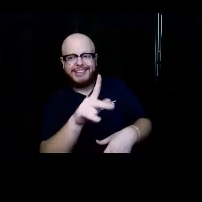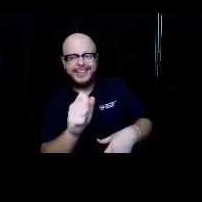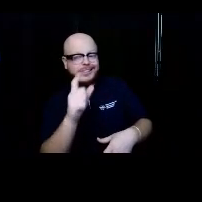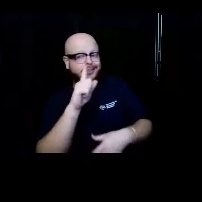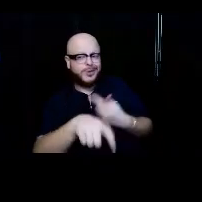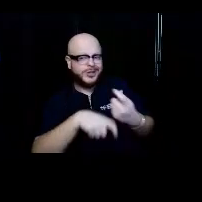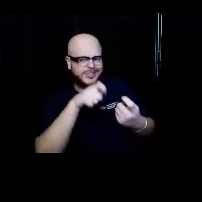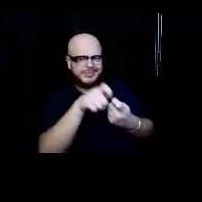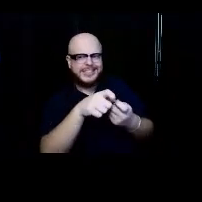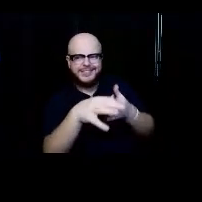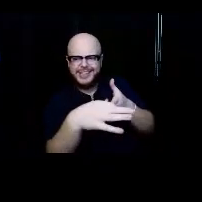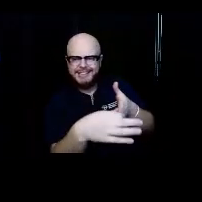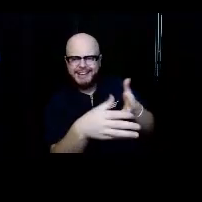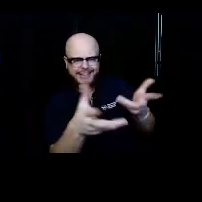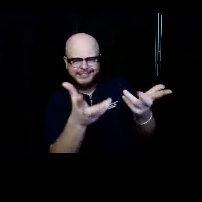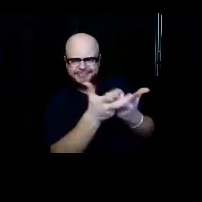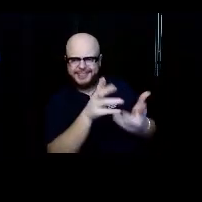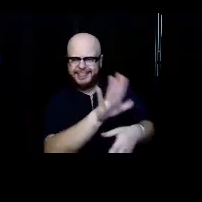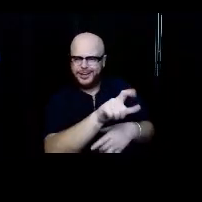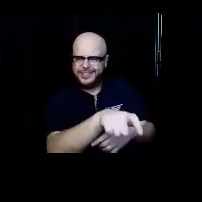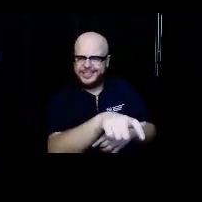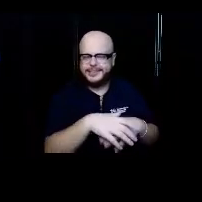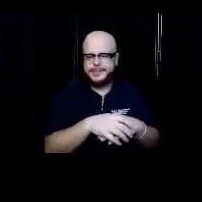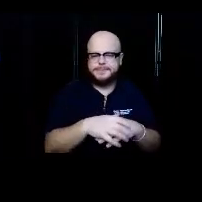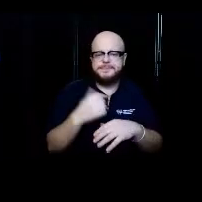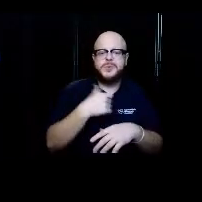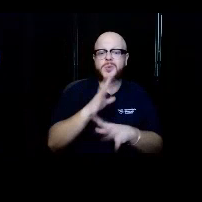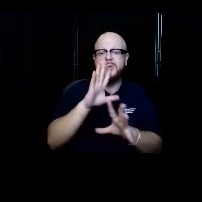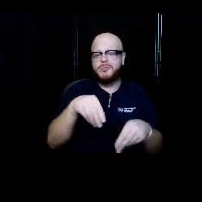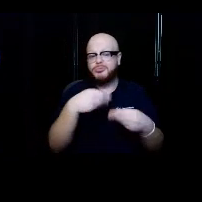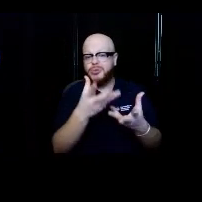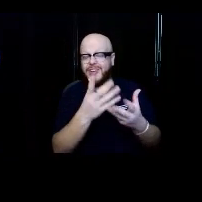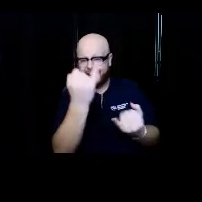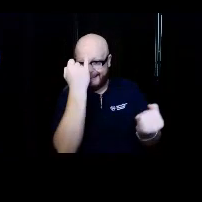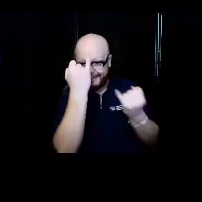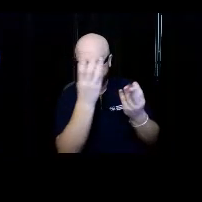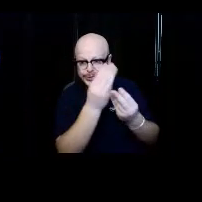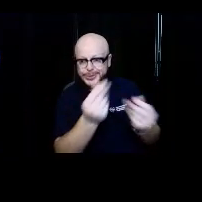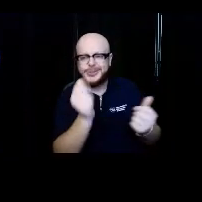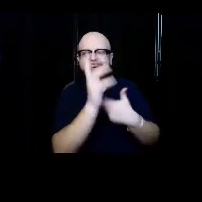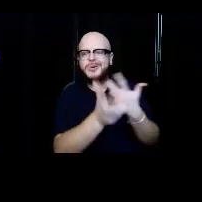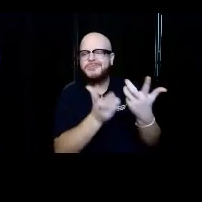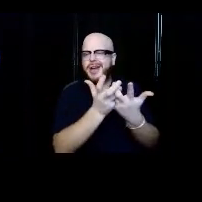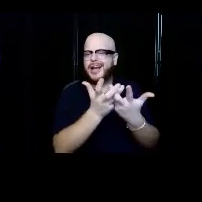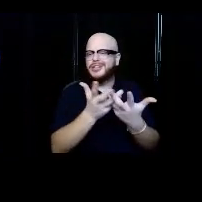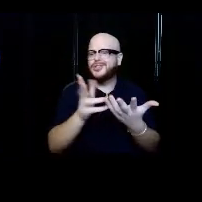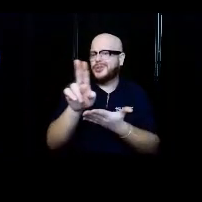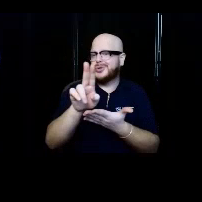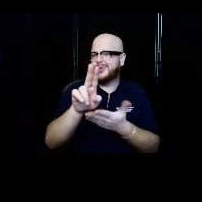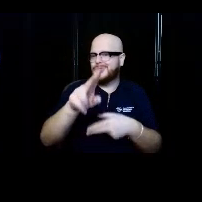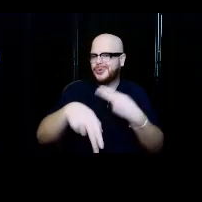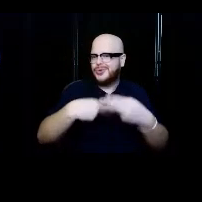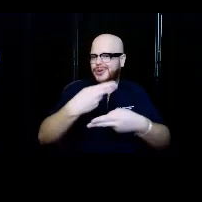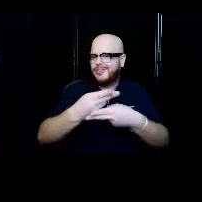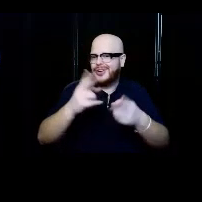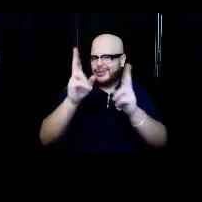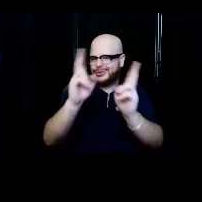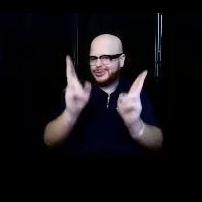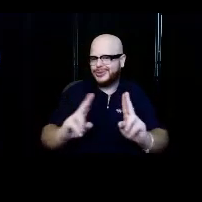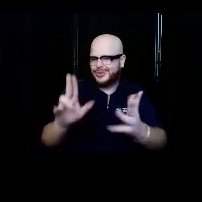ideas for solutions that align with accessible and universal design principles. And the best part is our services are completely